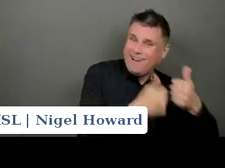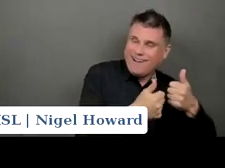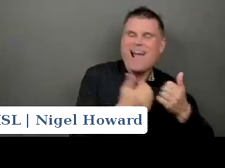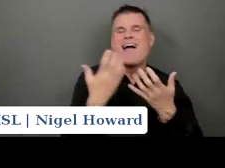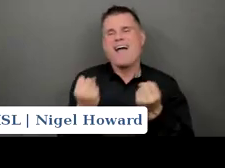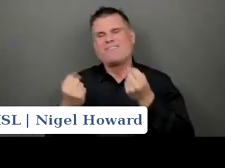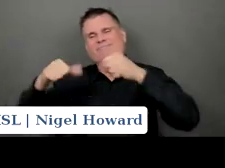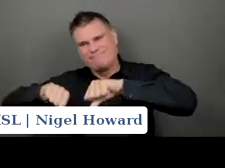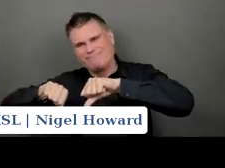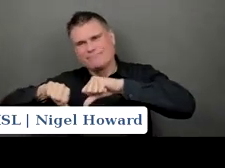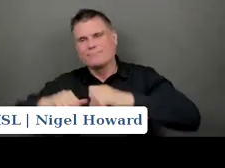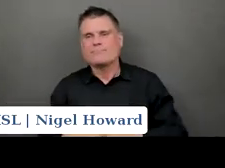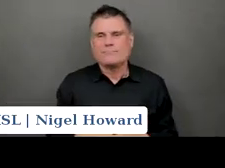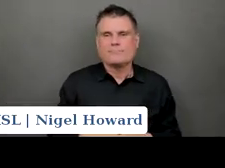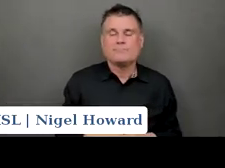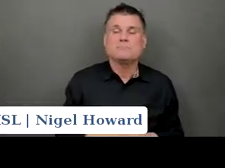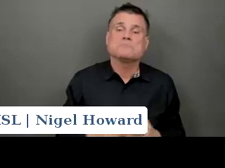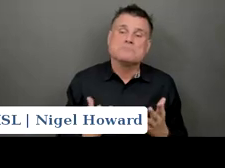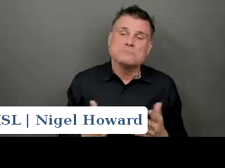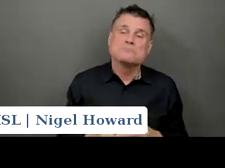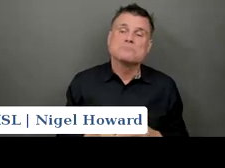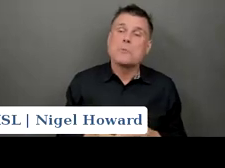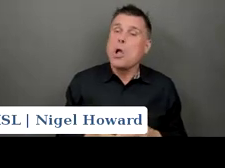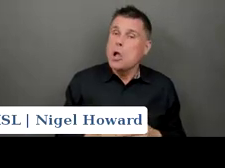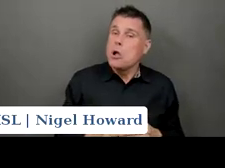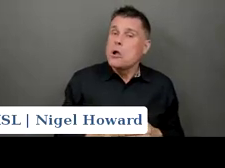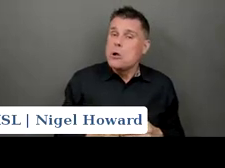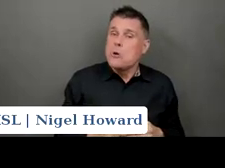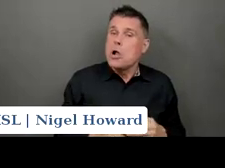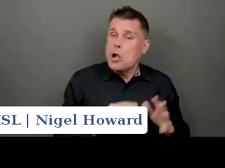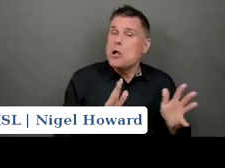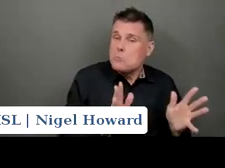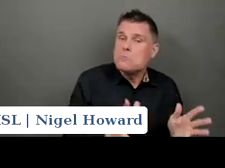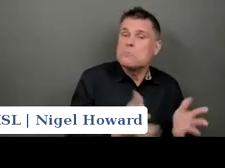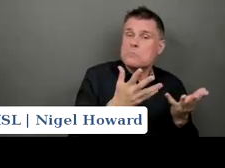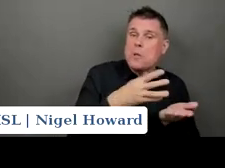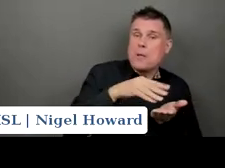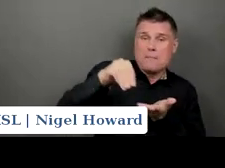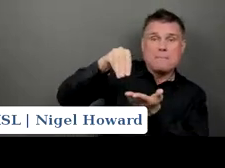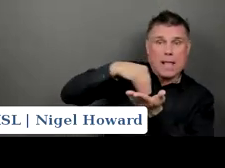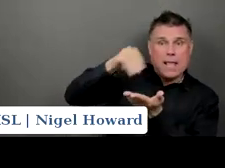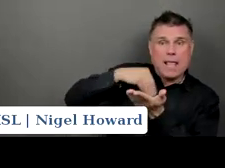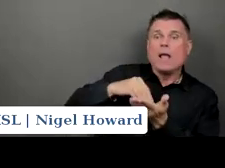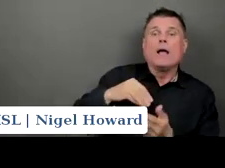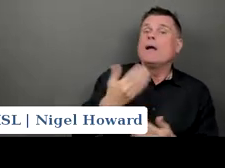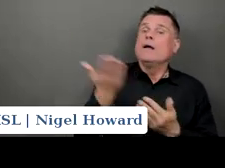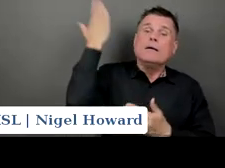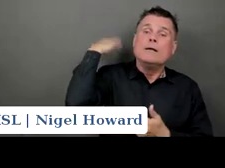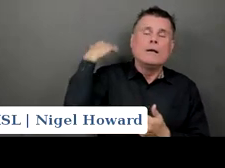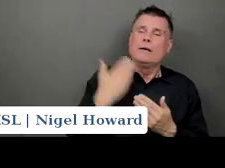wages and conditions that, what was a completely informal volunteer sector has